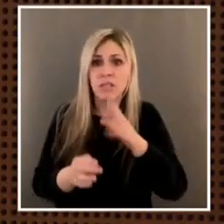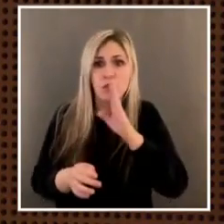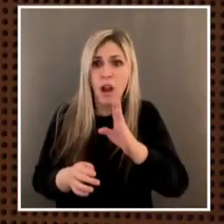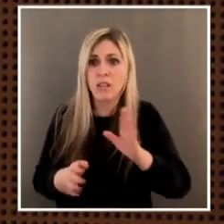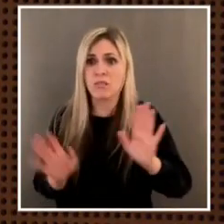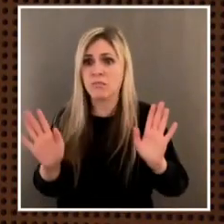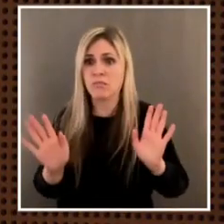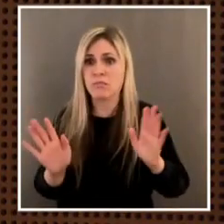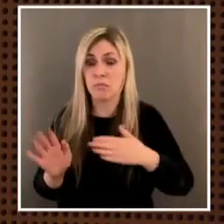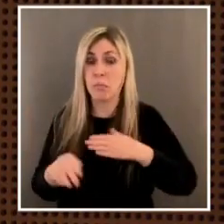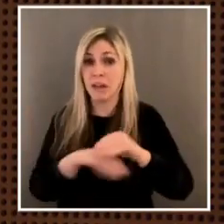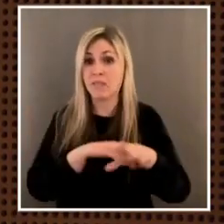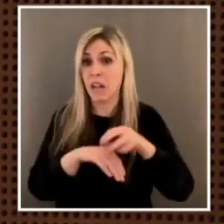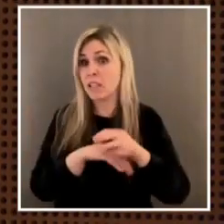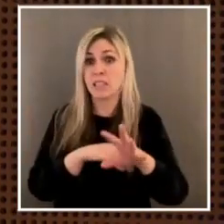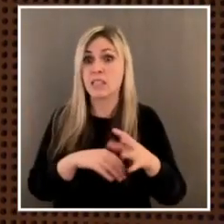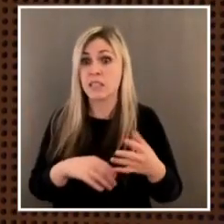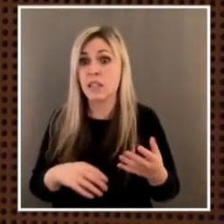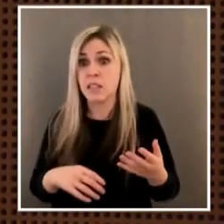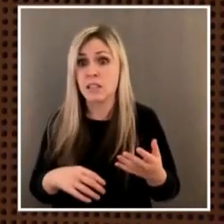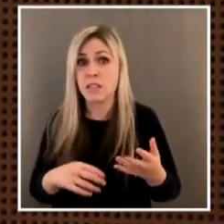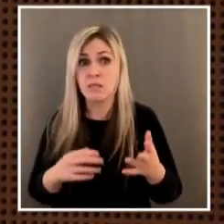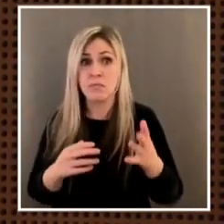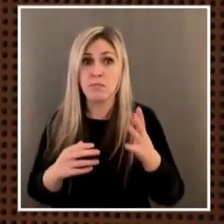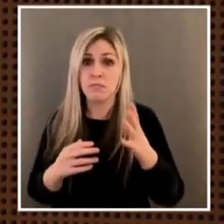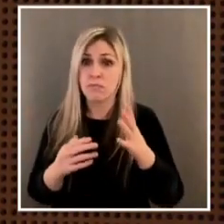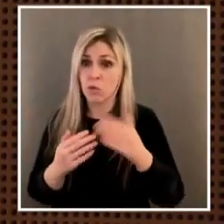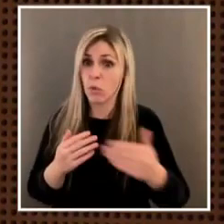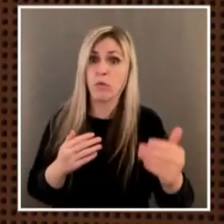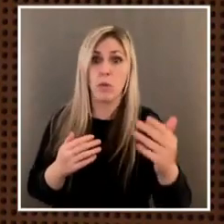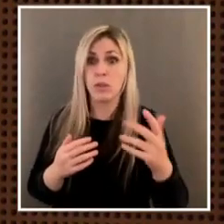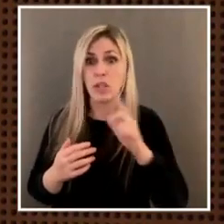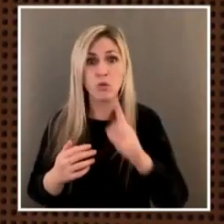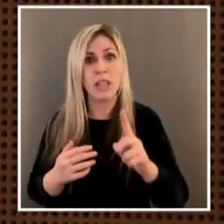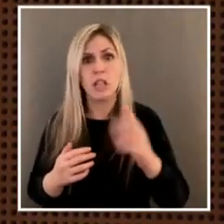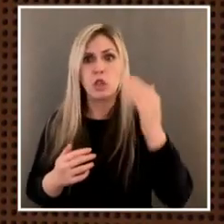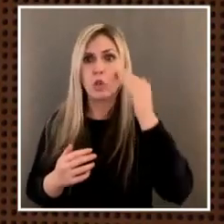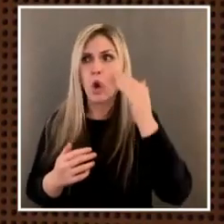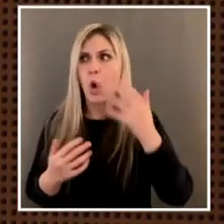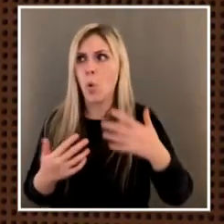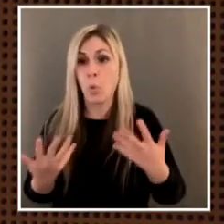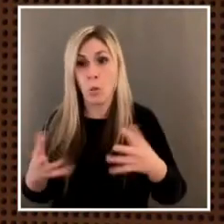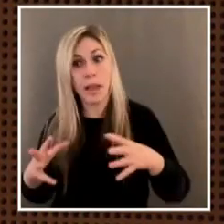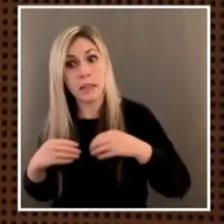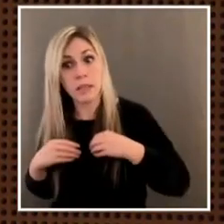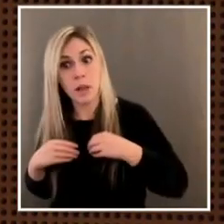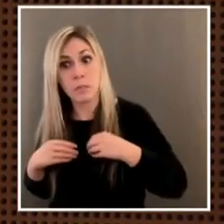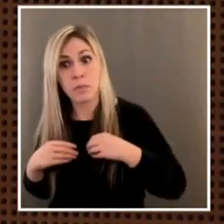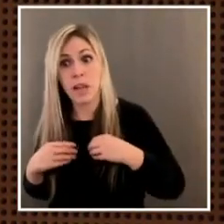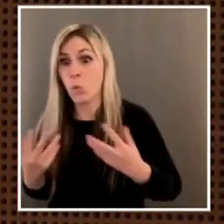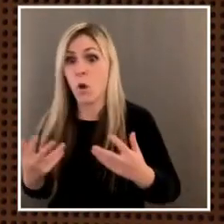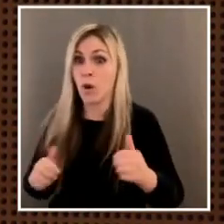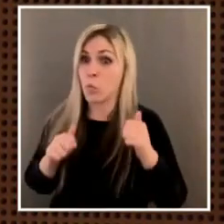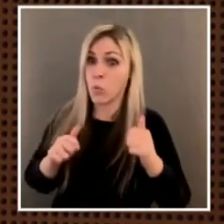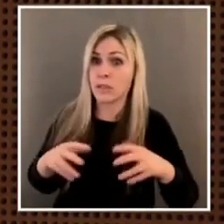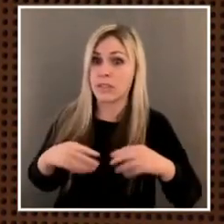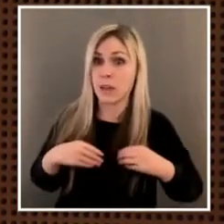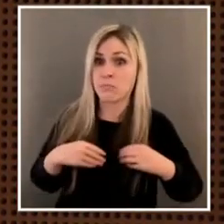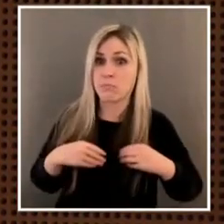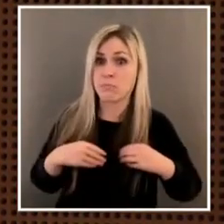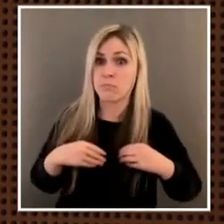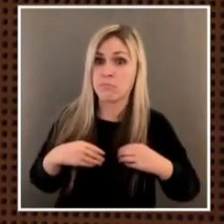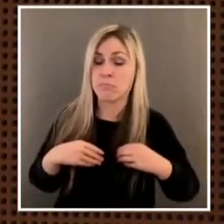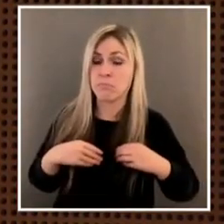my advice in terms of going forward, is to know what you will accept and know what you won't accept, and to have your own